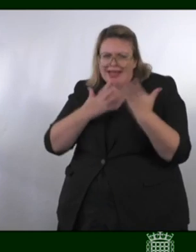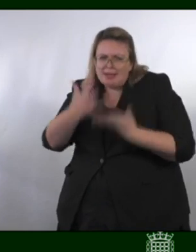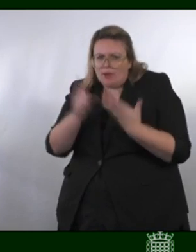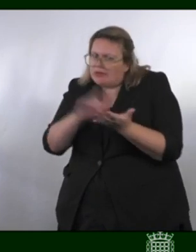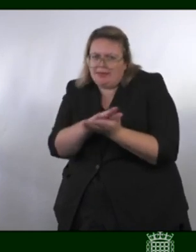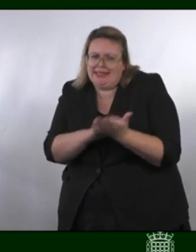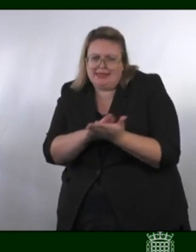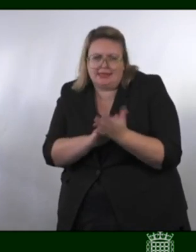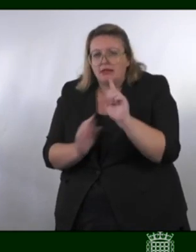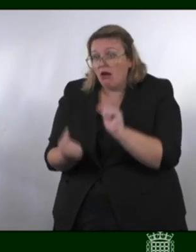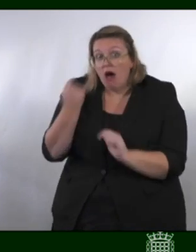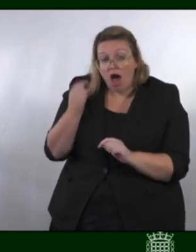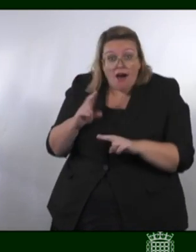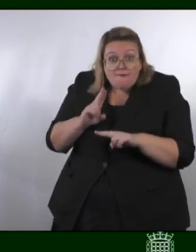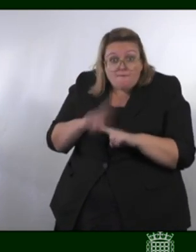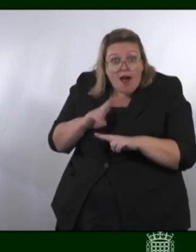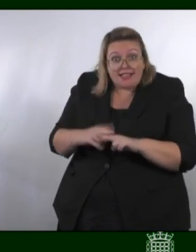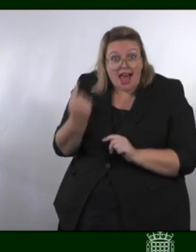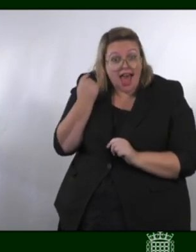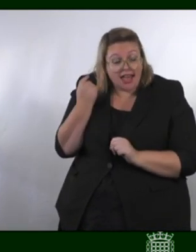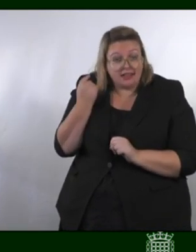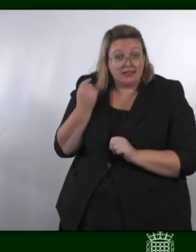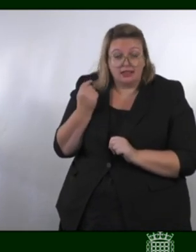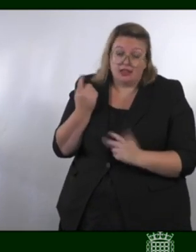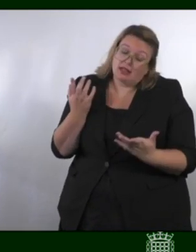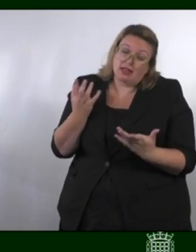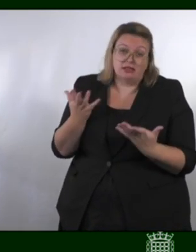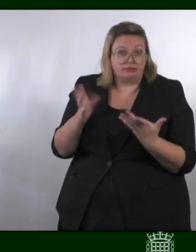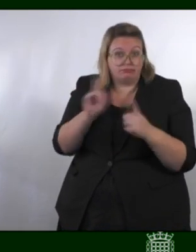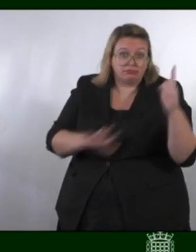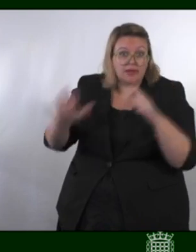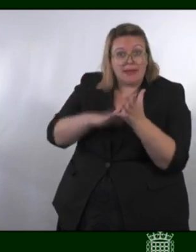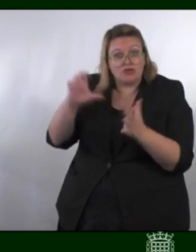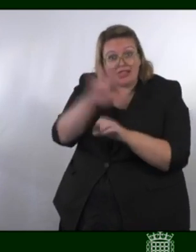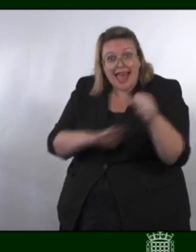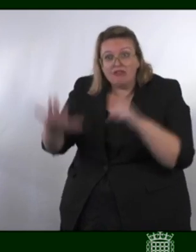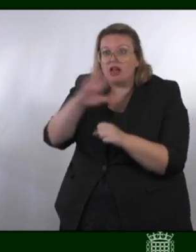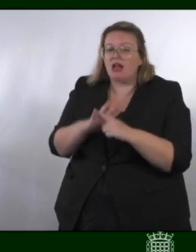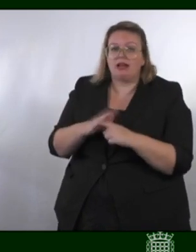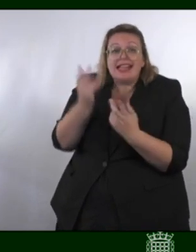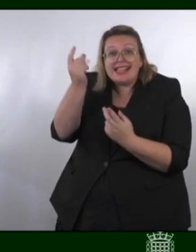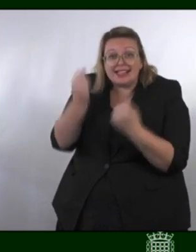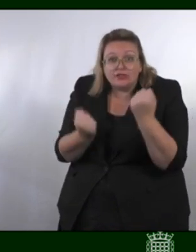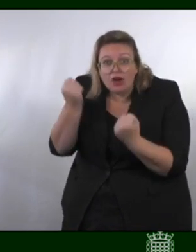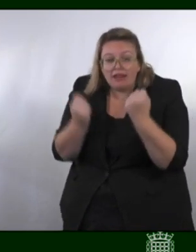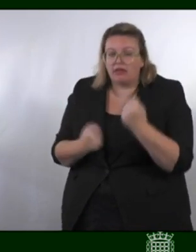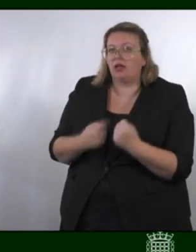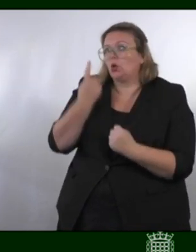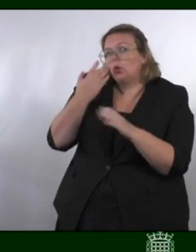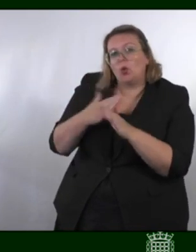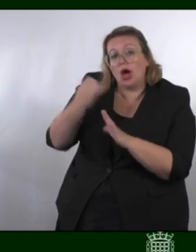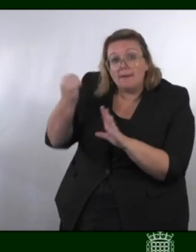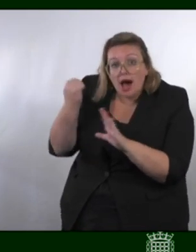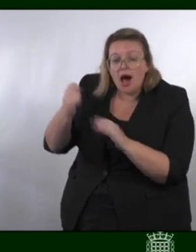On Friday, thousands of people in Greater Manchester, taxi drivers, pub and hospitality workers, people working in betting shops,